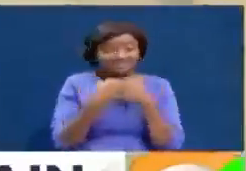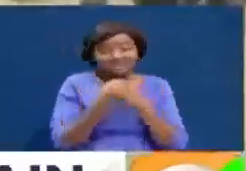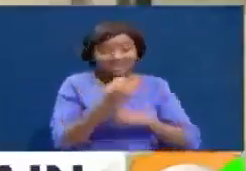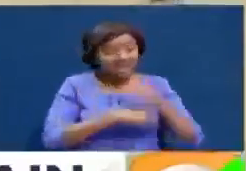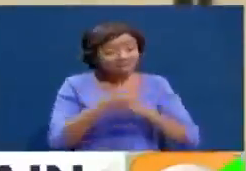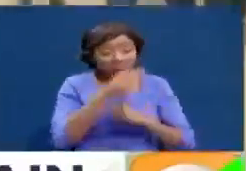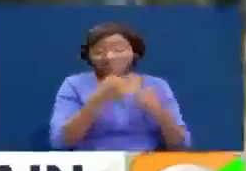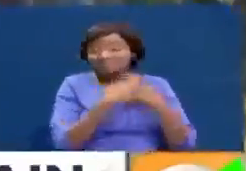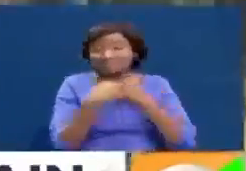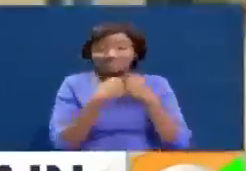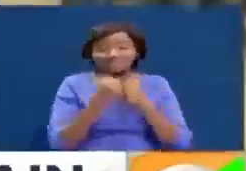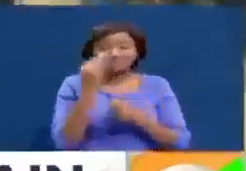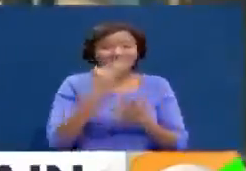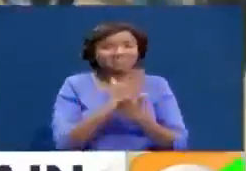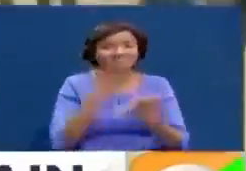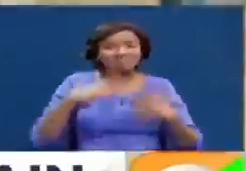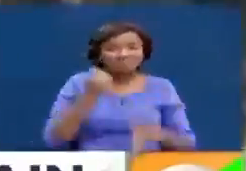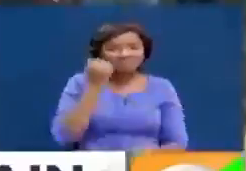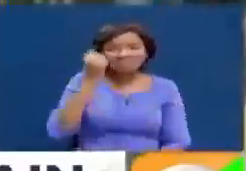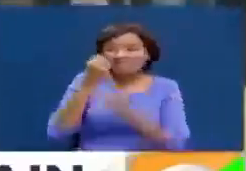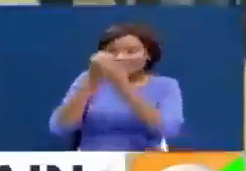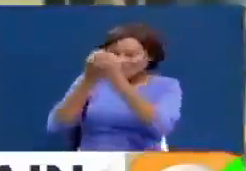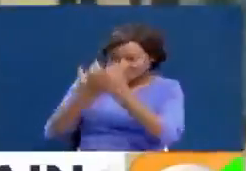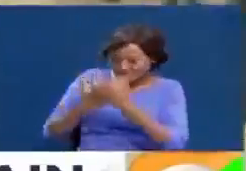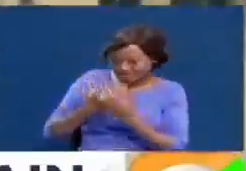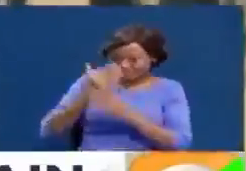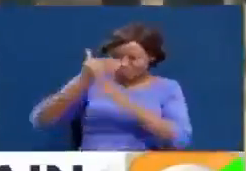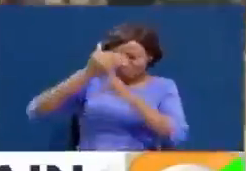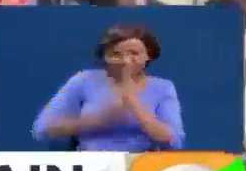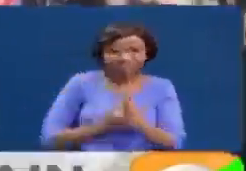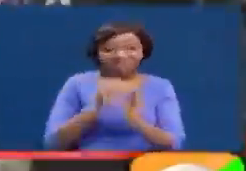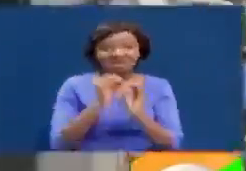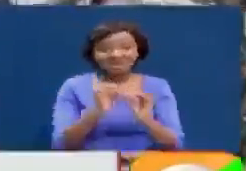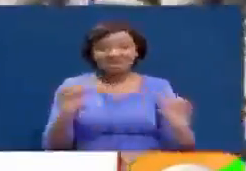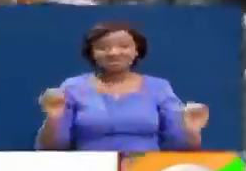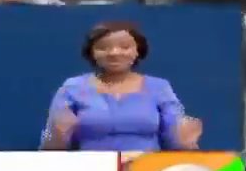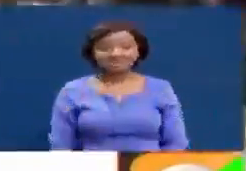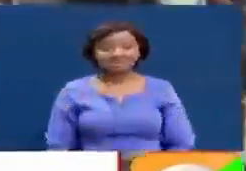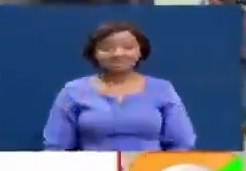where some of the patients are not forthcoming with full details. Sam Gituku, Citizen TV.